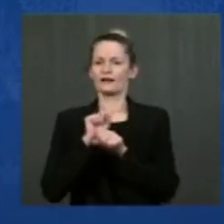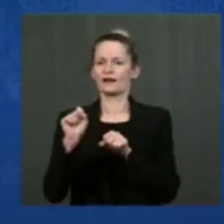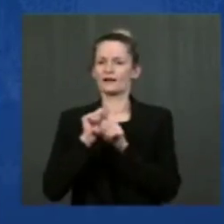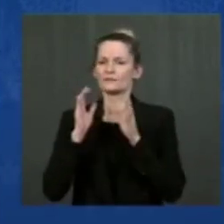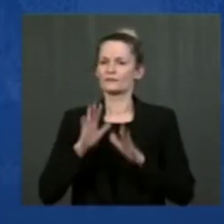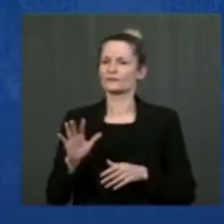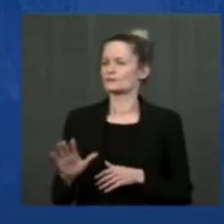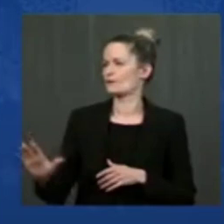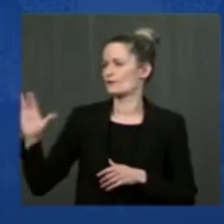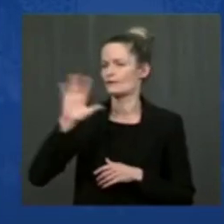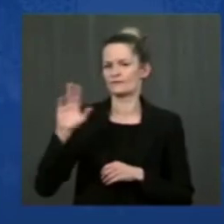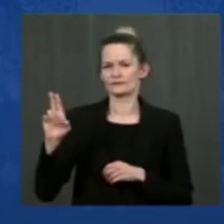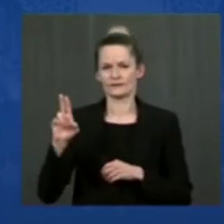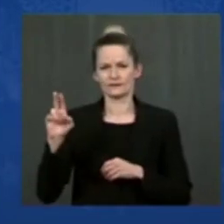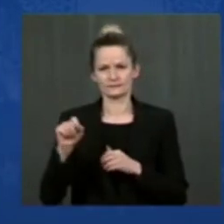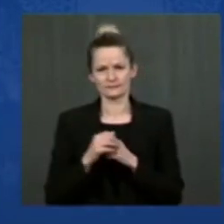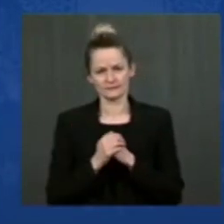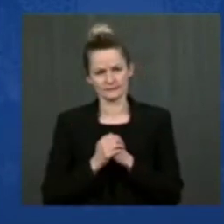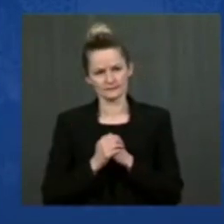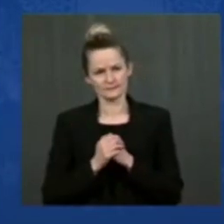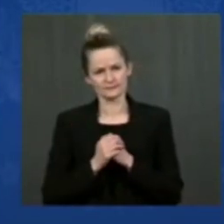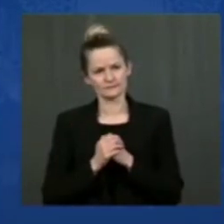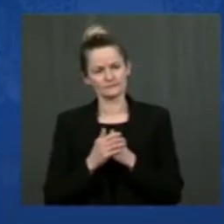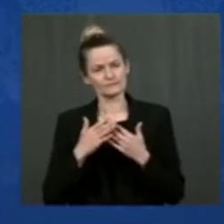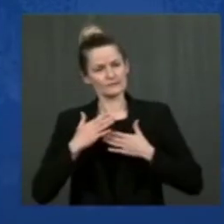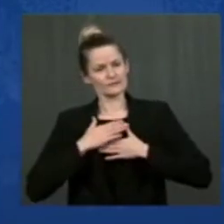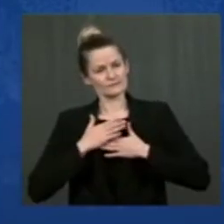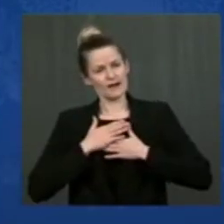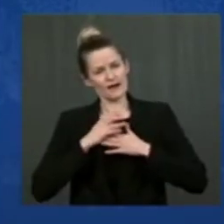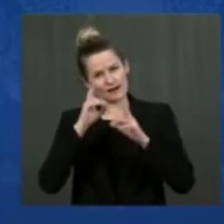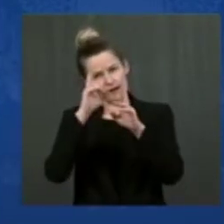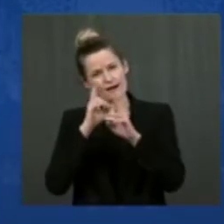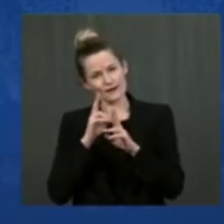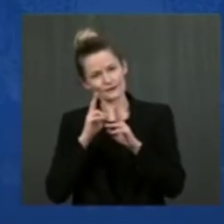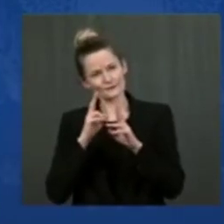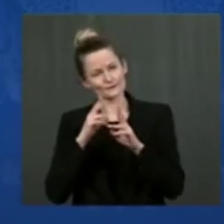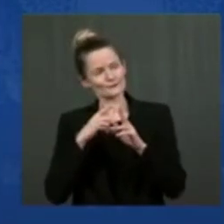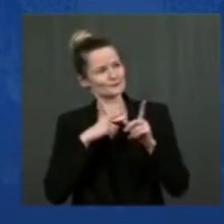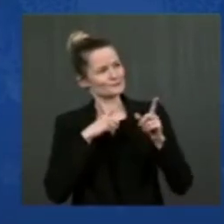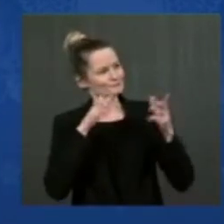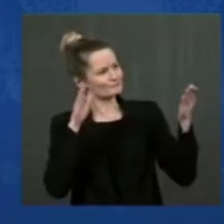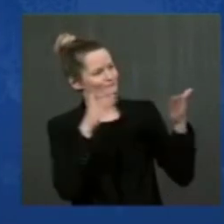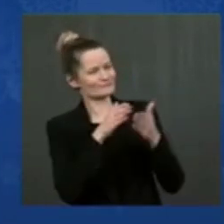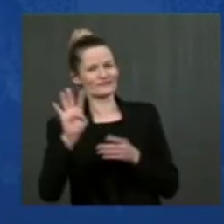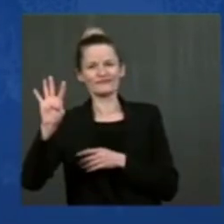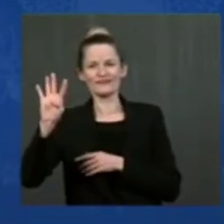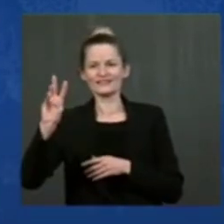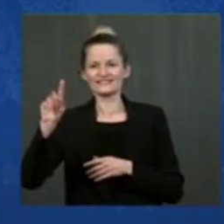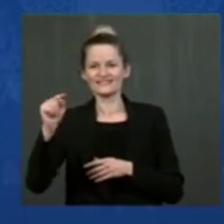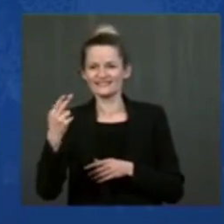It's now my honor to introduce the 46th President of the United States, Joe Biden.